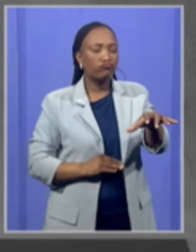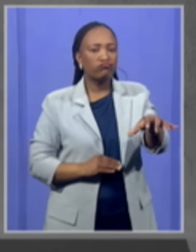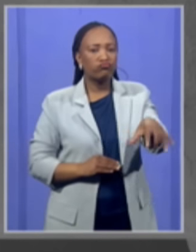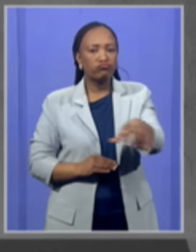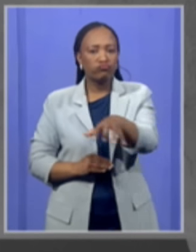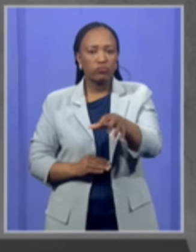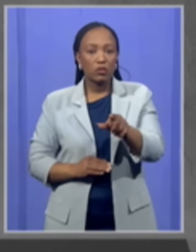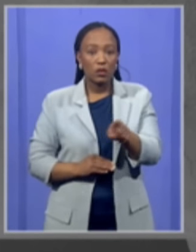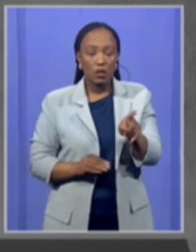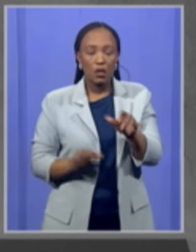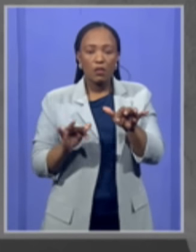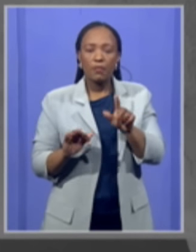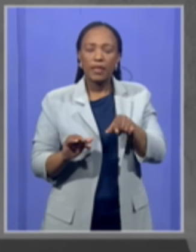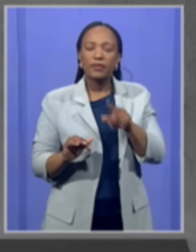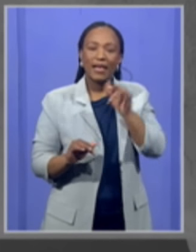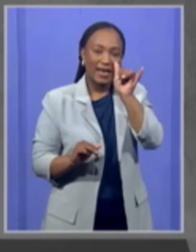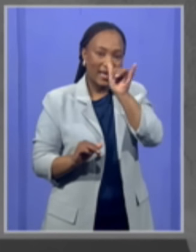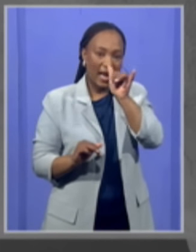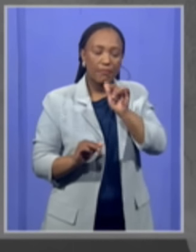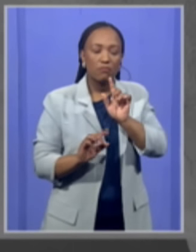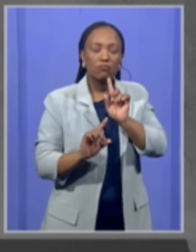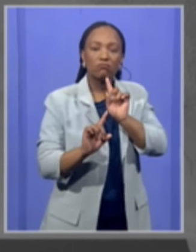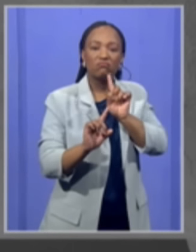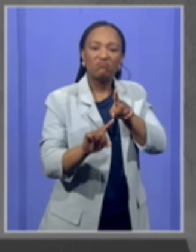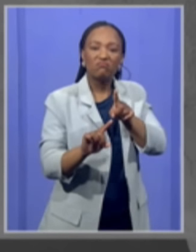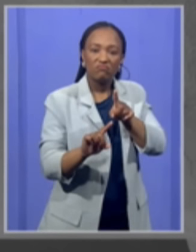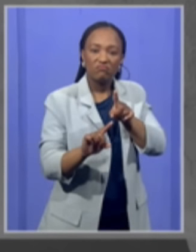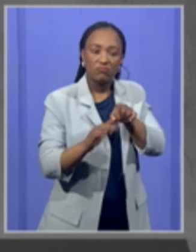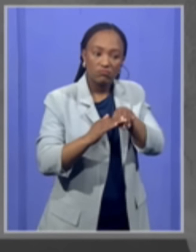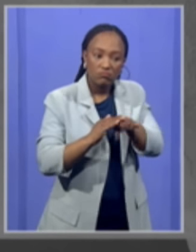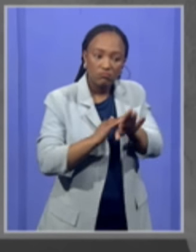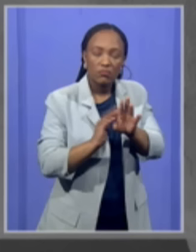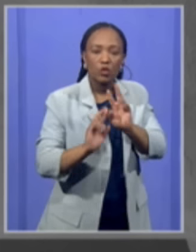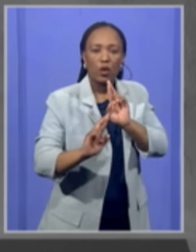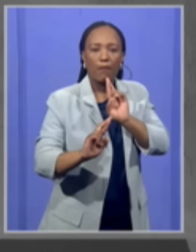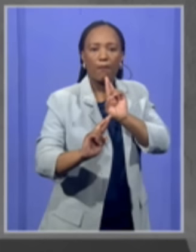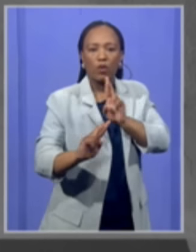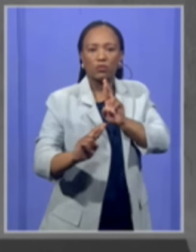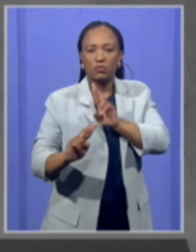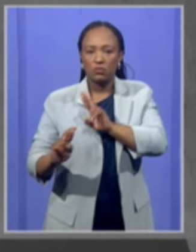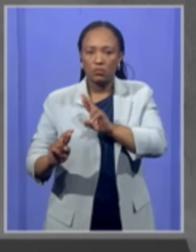report crime. They want the police to be able to act on